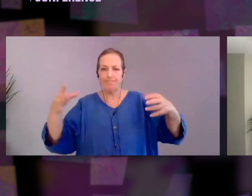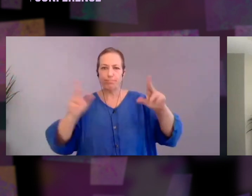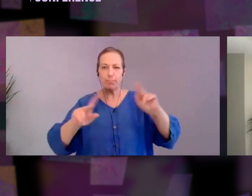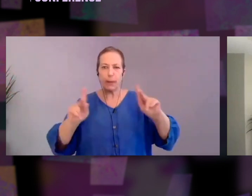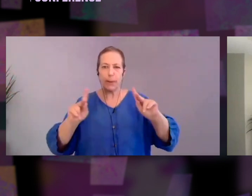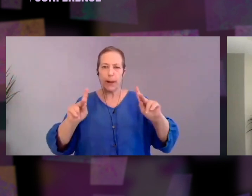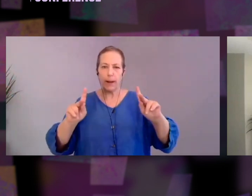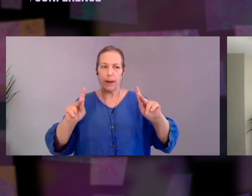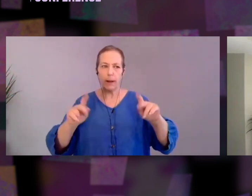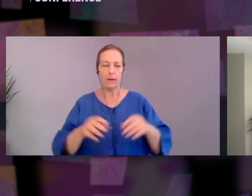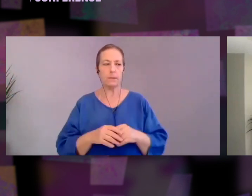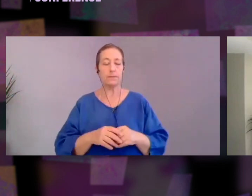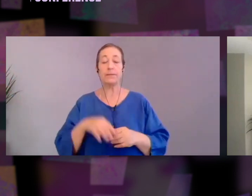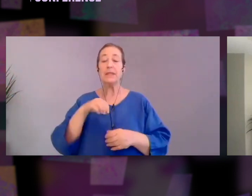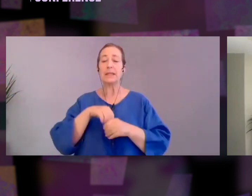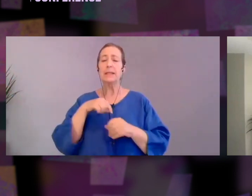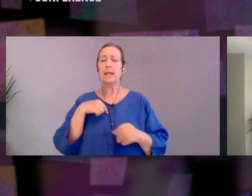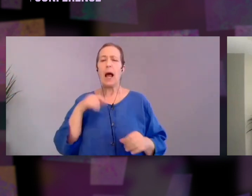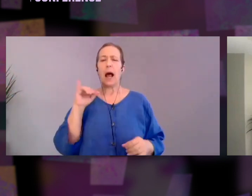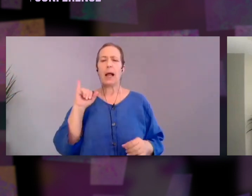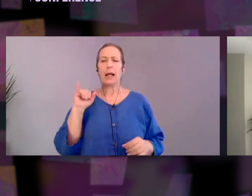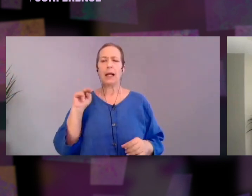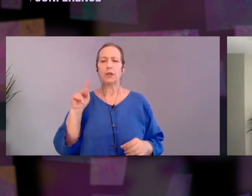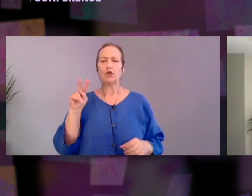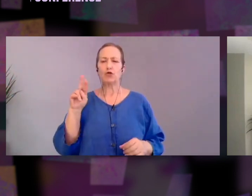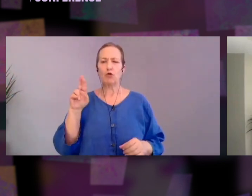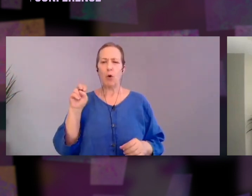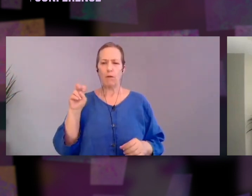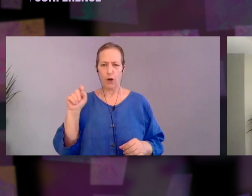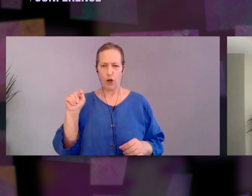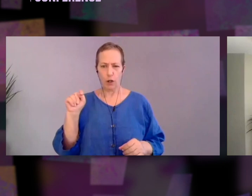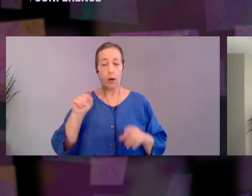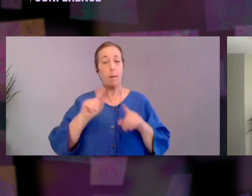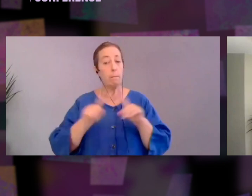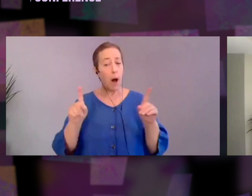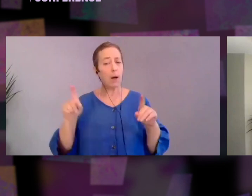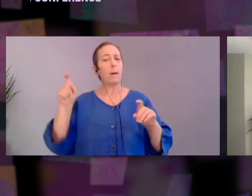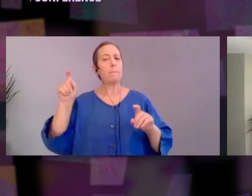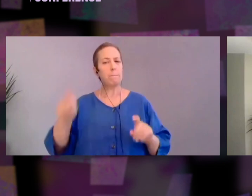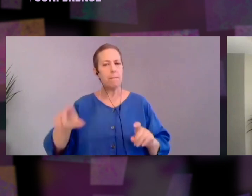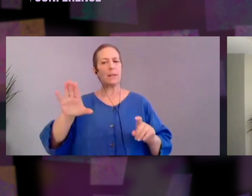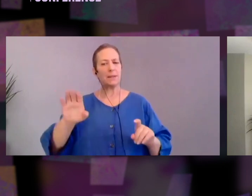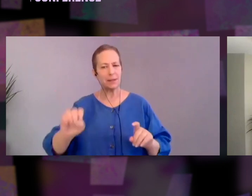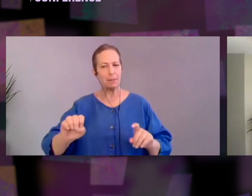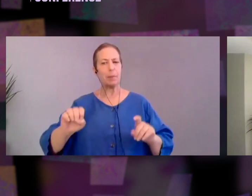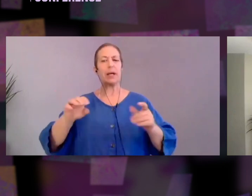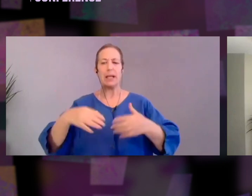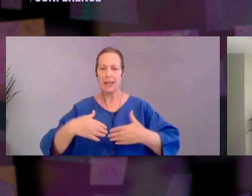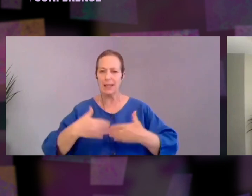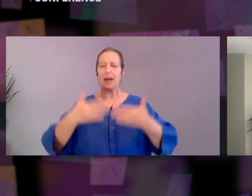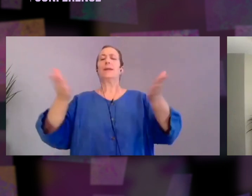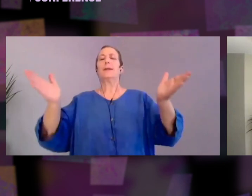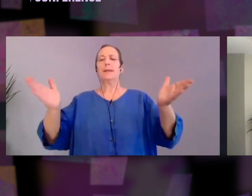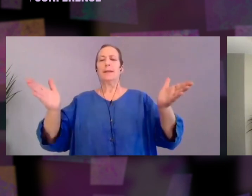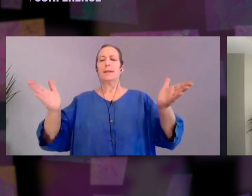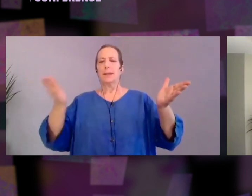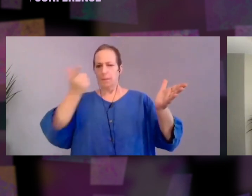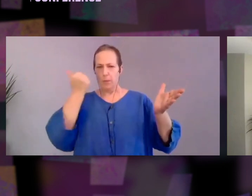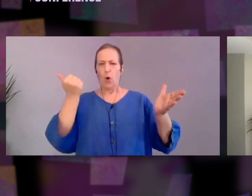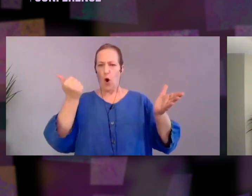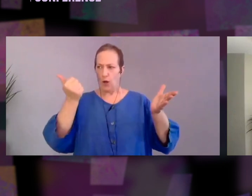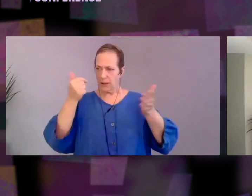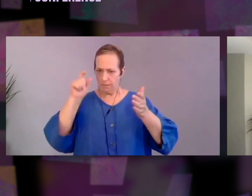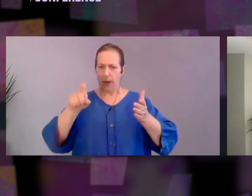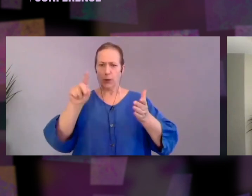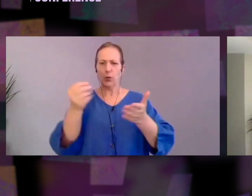nature, but an extrovert by calling. I am not a kumuhula,